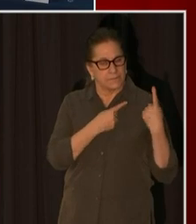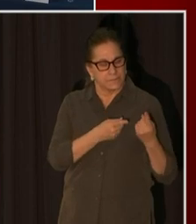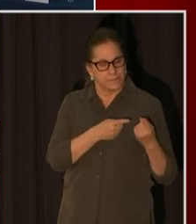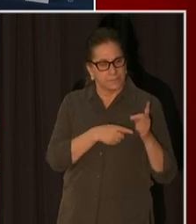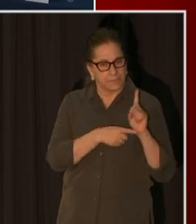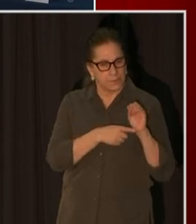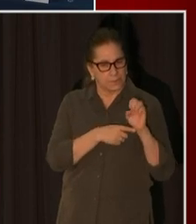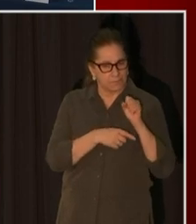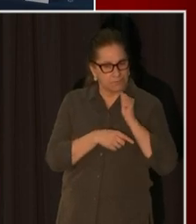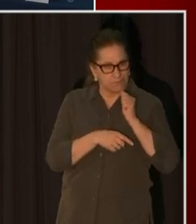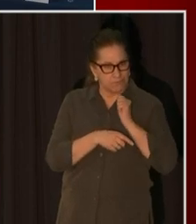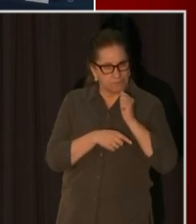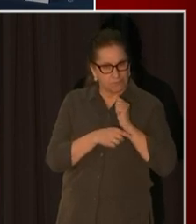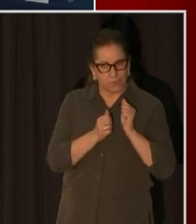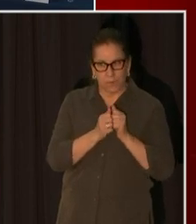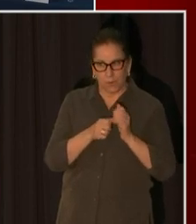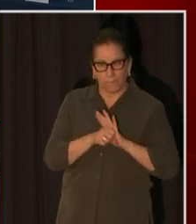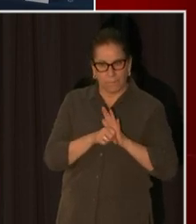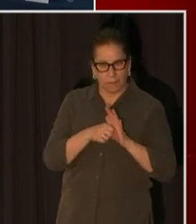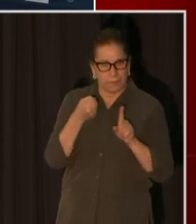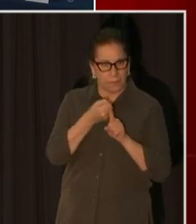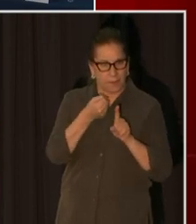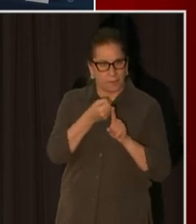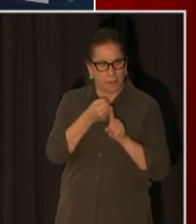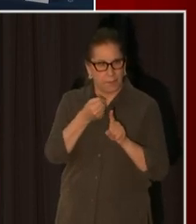those now? Yes, so you go to